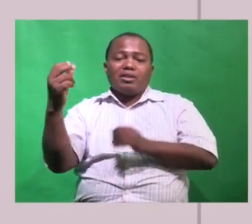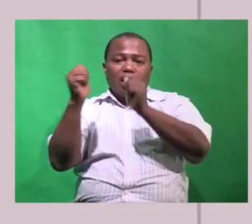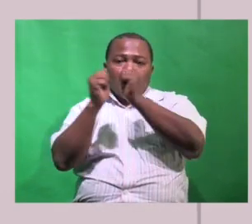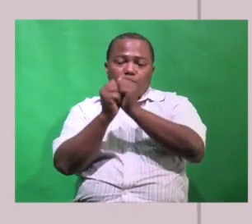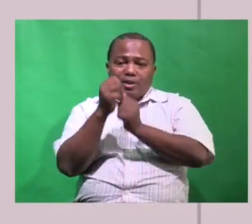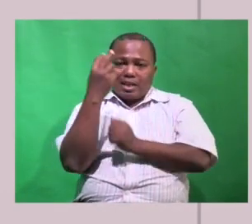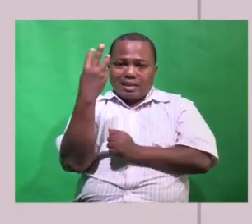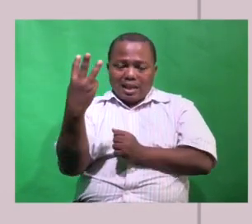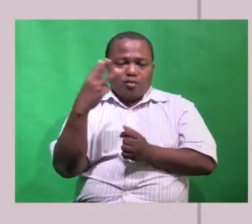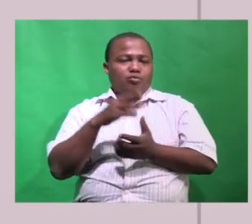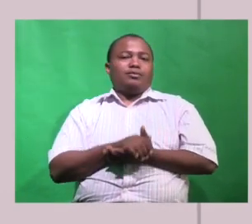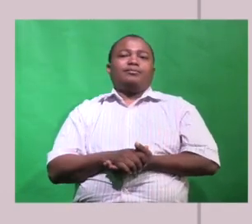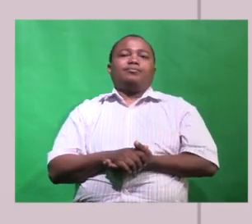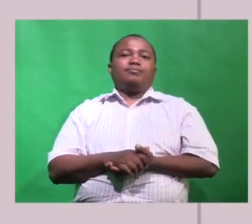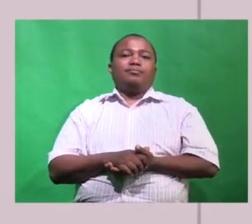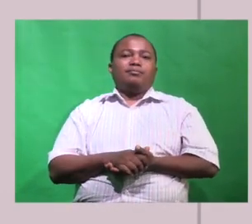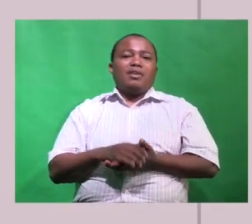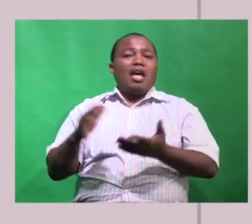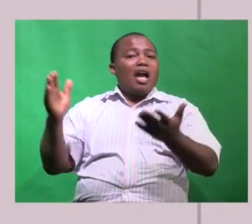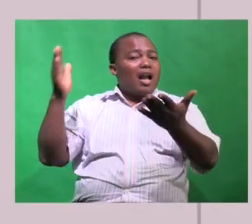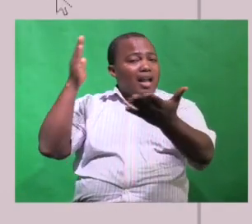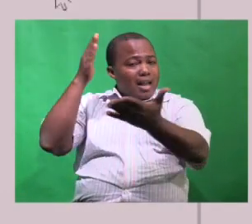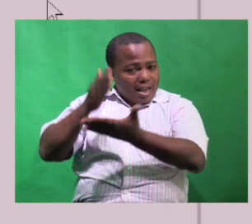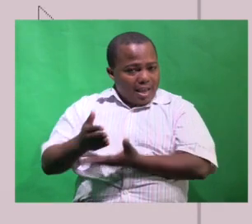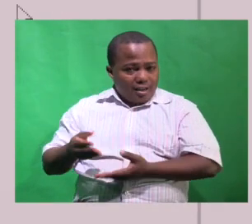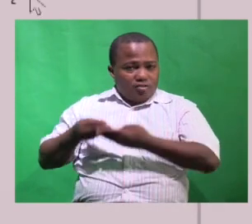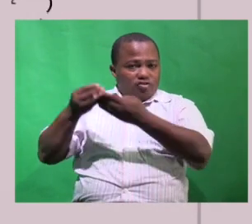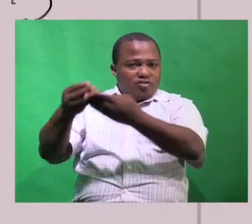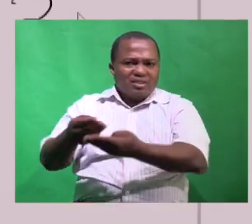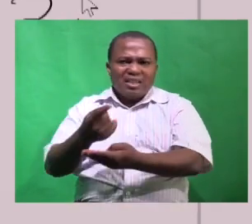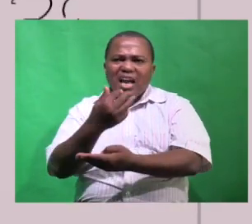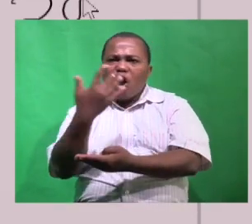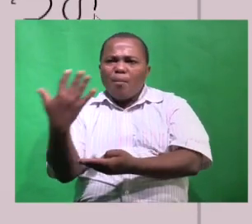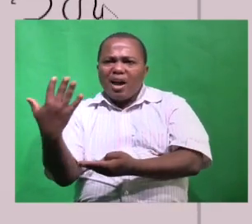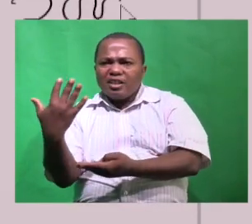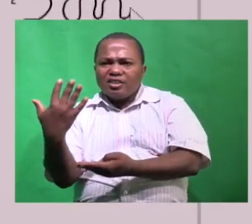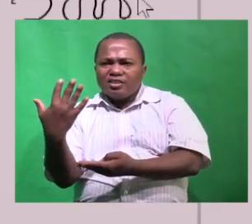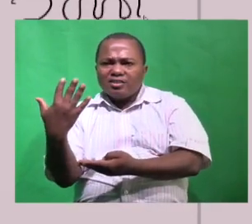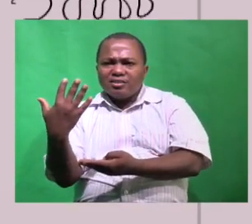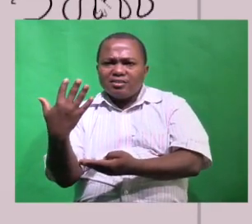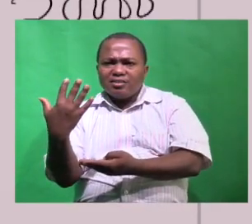2013, cash, how much? 20.